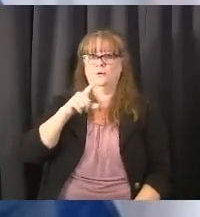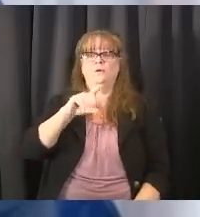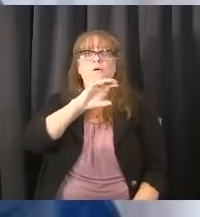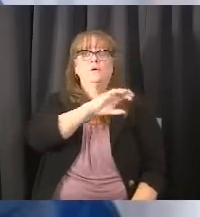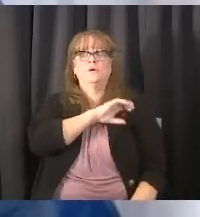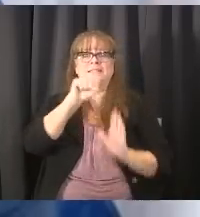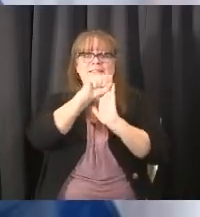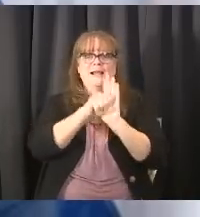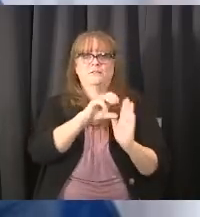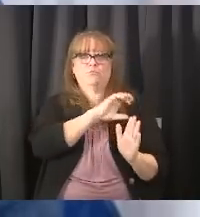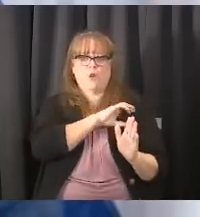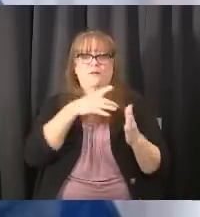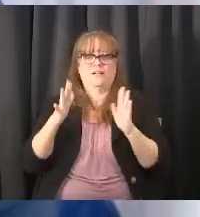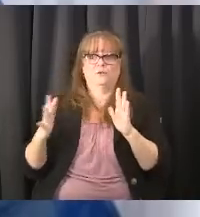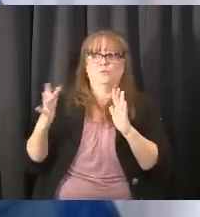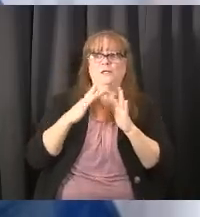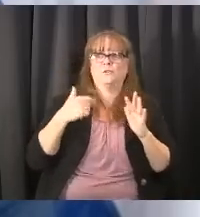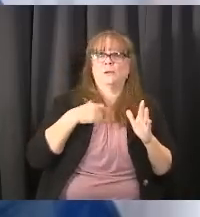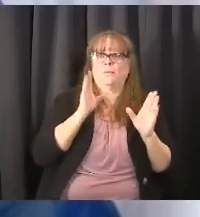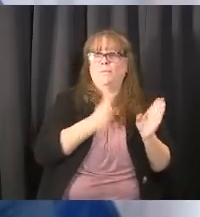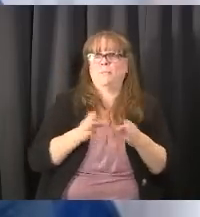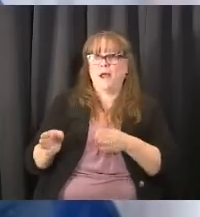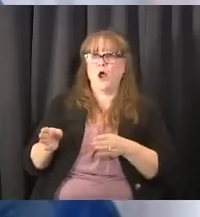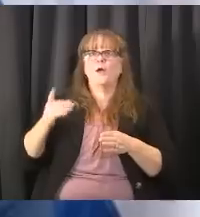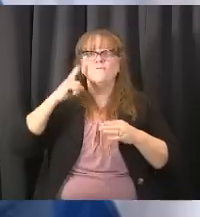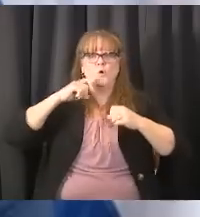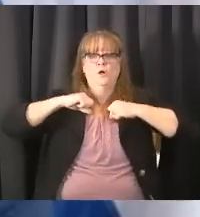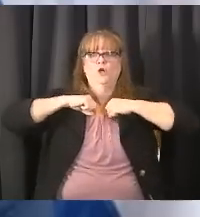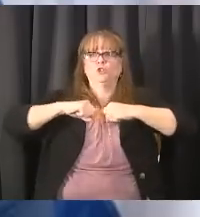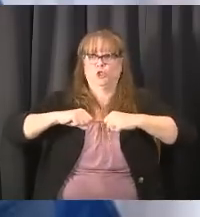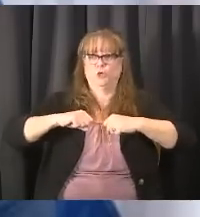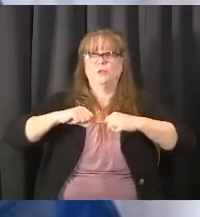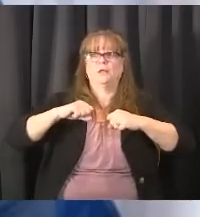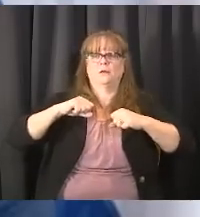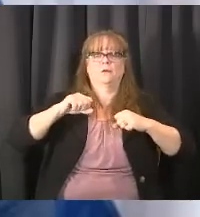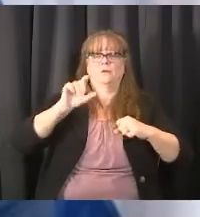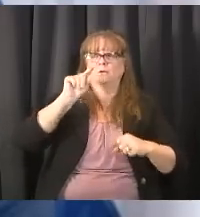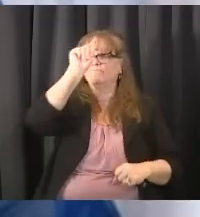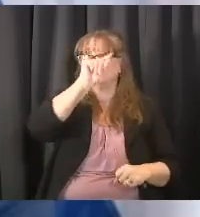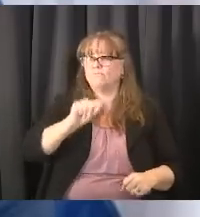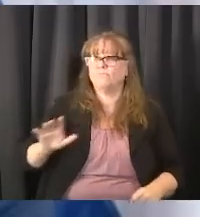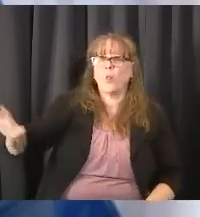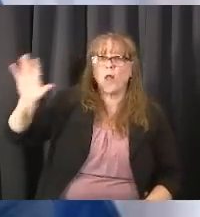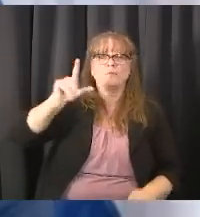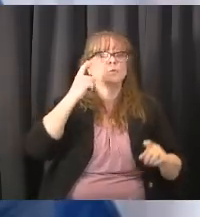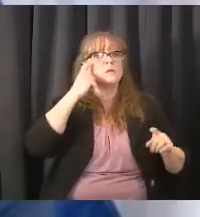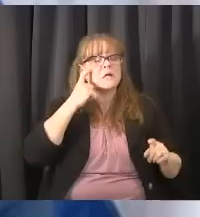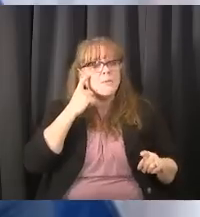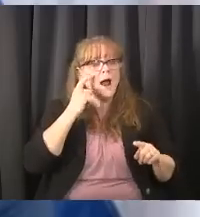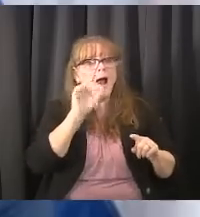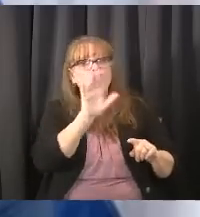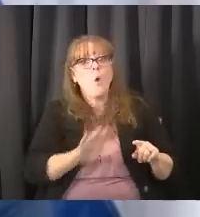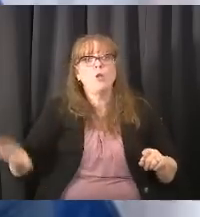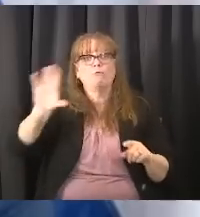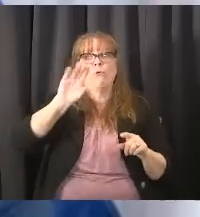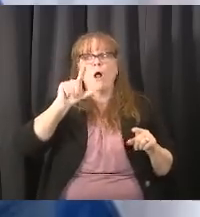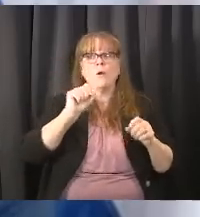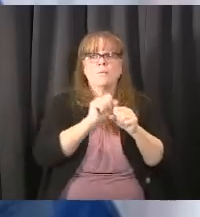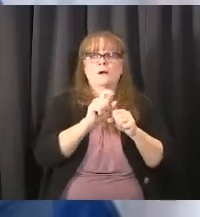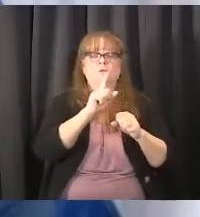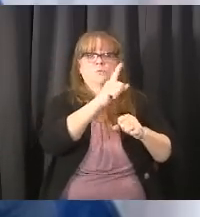security situation, working with our federal partners as well. And we look forward to doing everything we can to